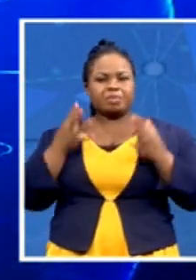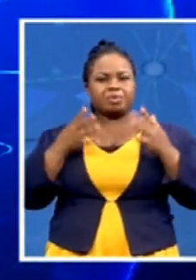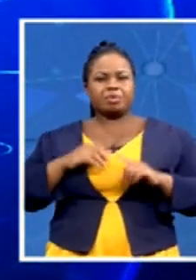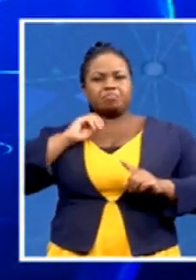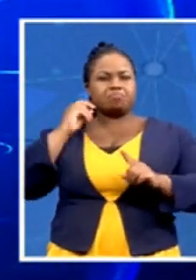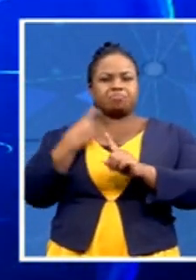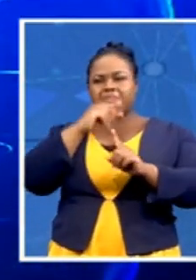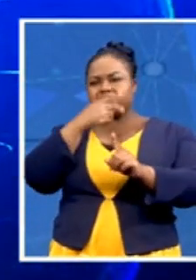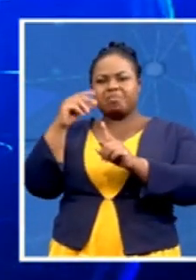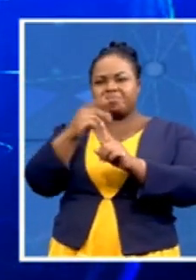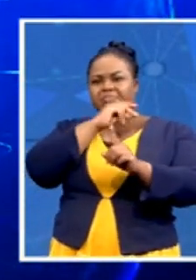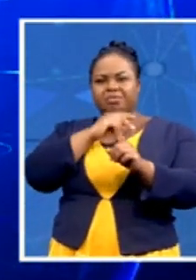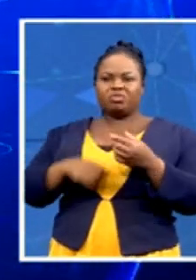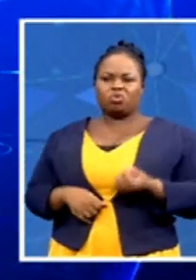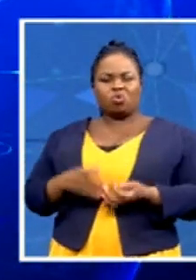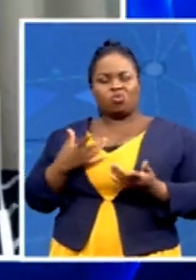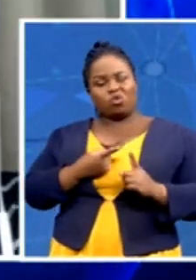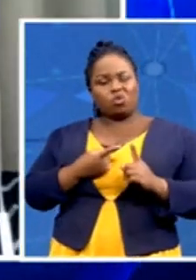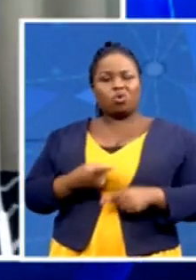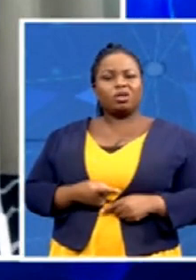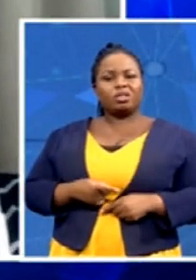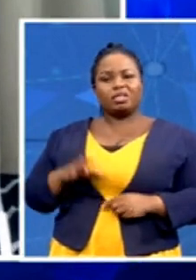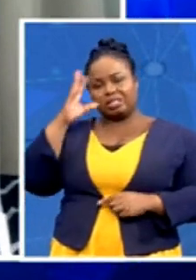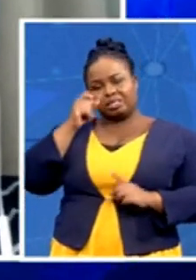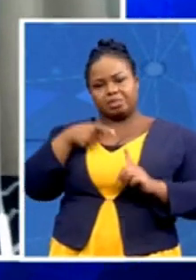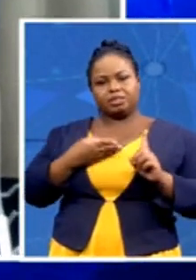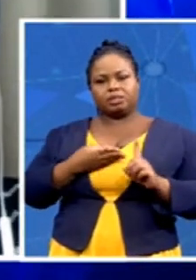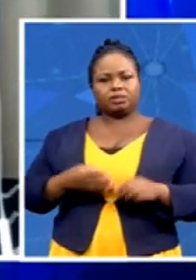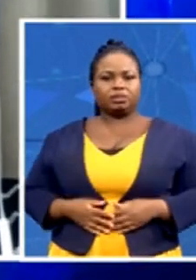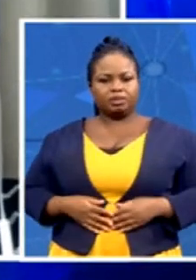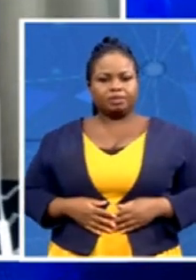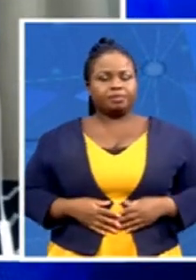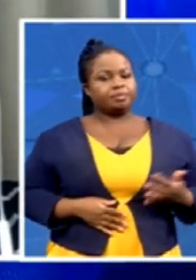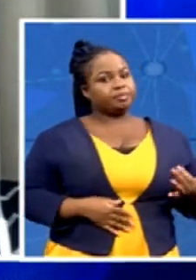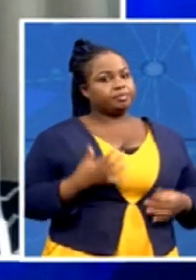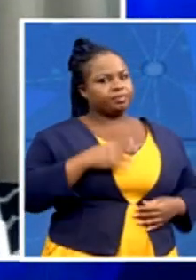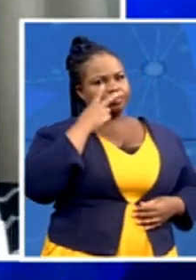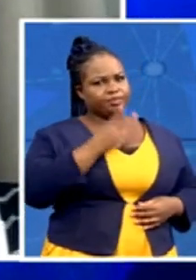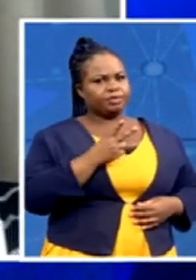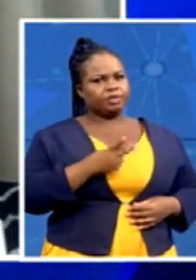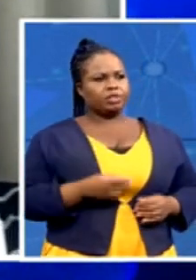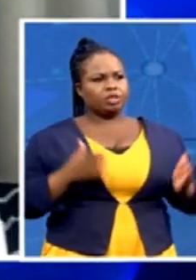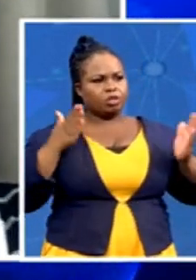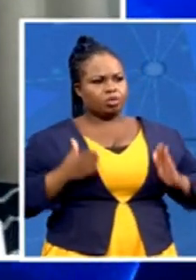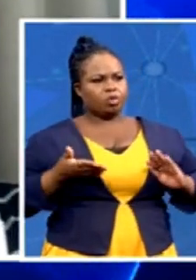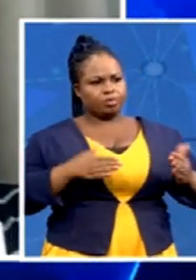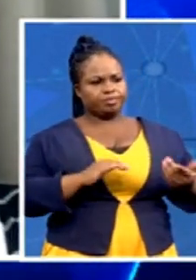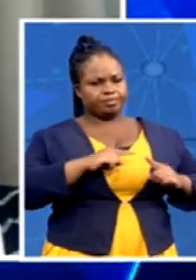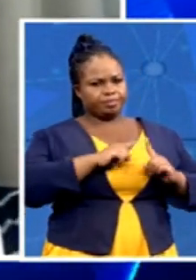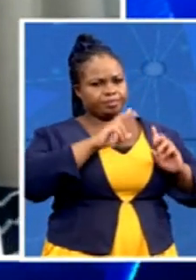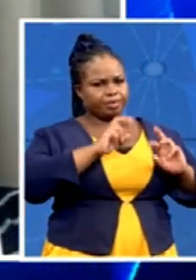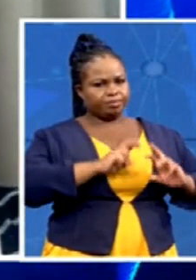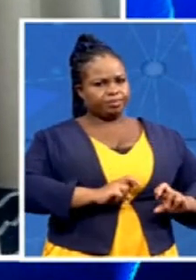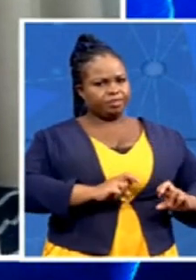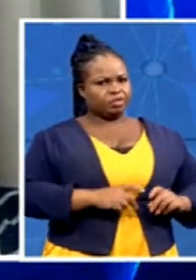they are suspected of. Well, just looking at the postmortem, though the person that died, how was he killed? Was he also